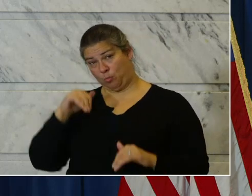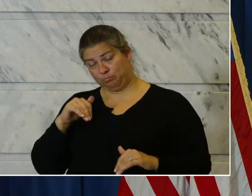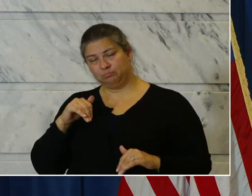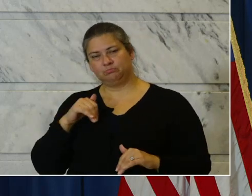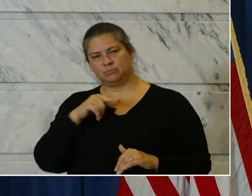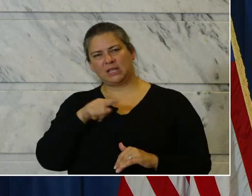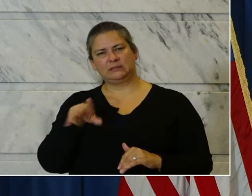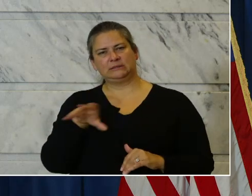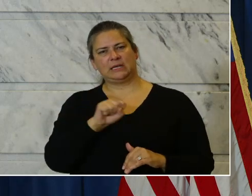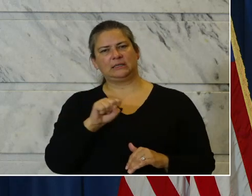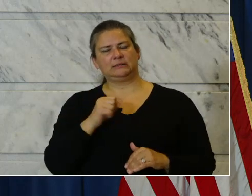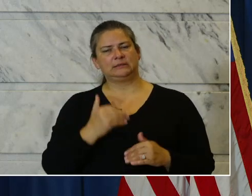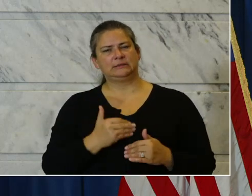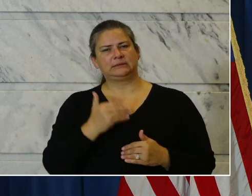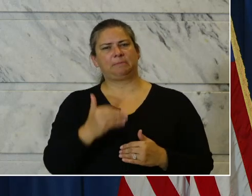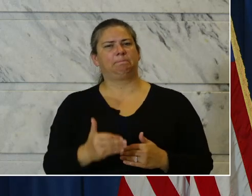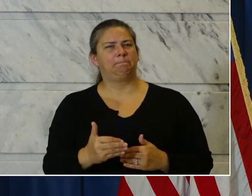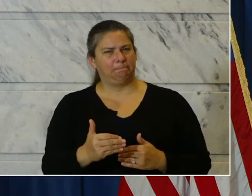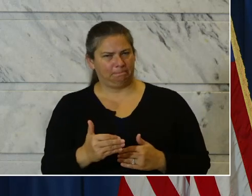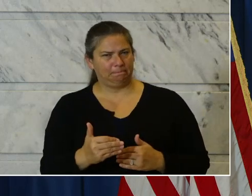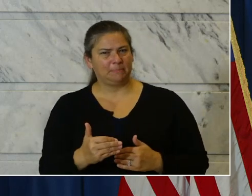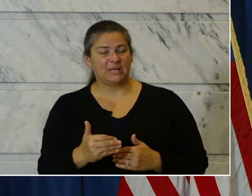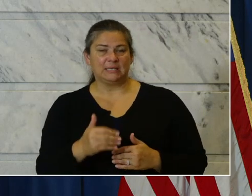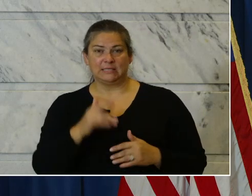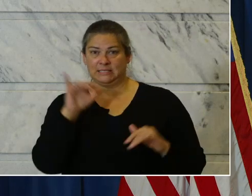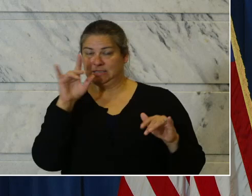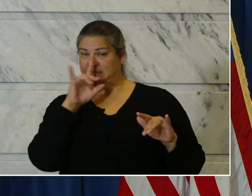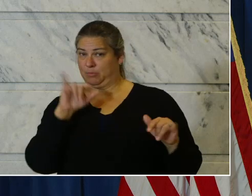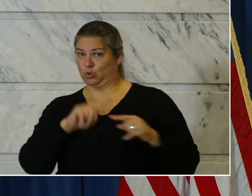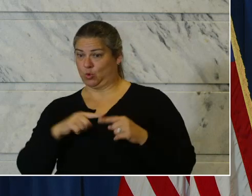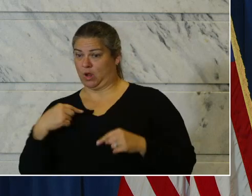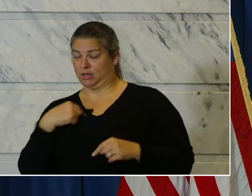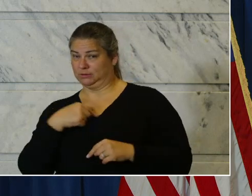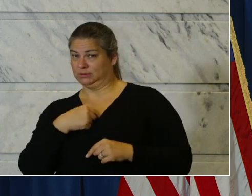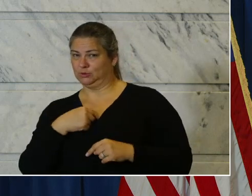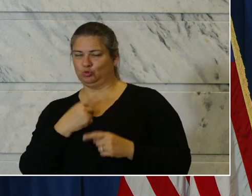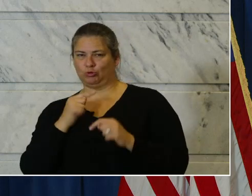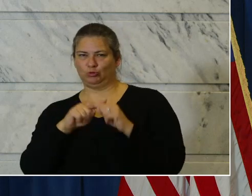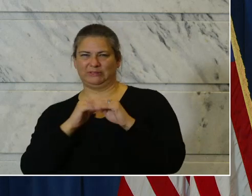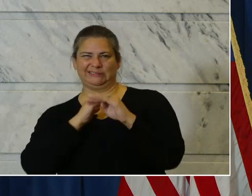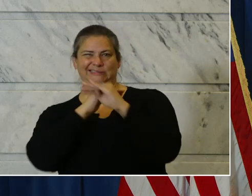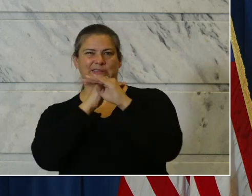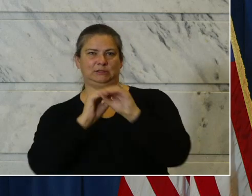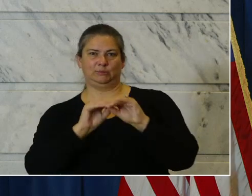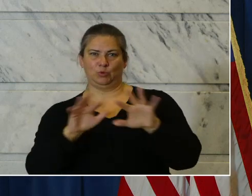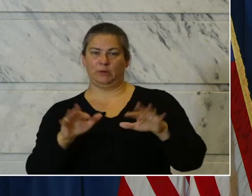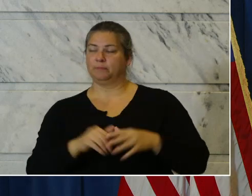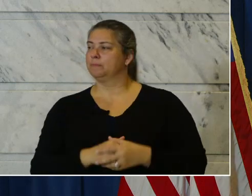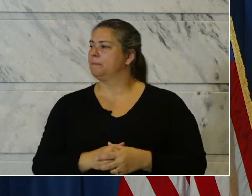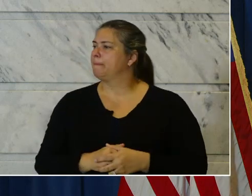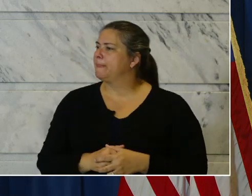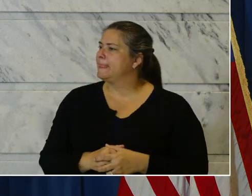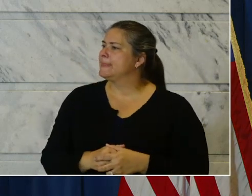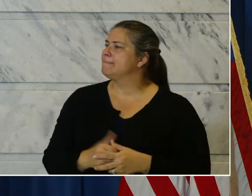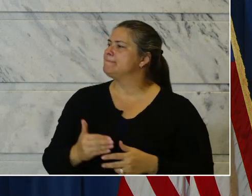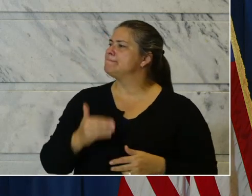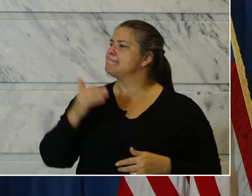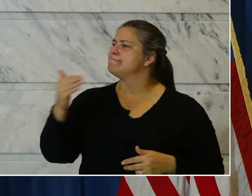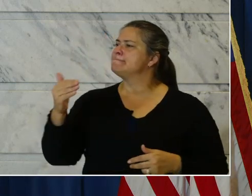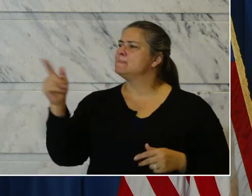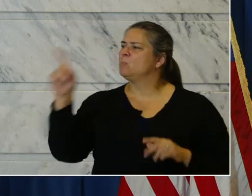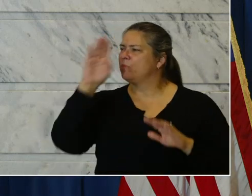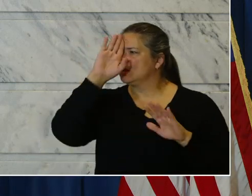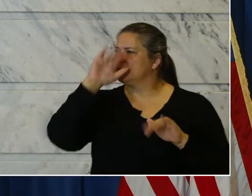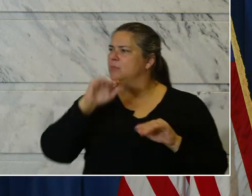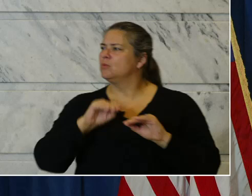steps similar to the ones that we've taken to help stop that spread. With the anticipated release of